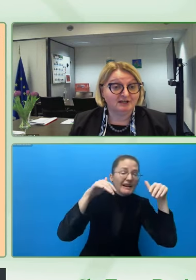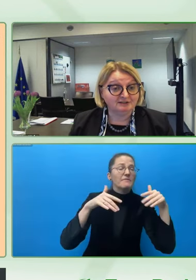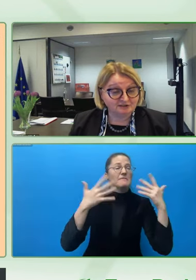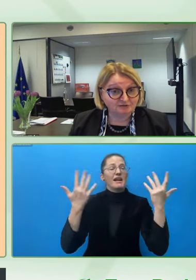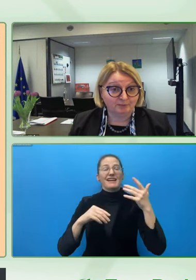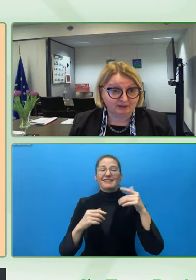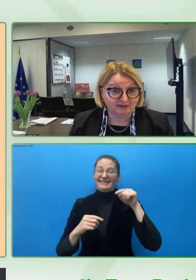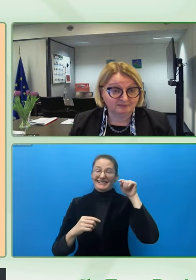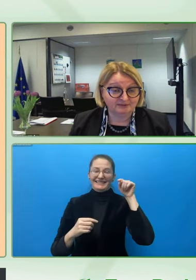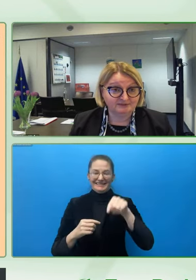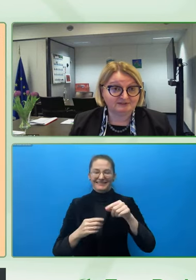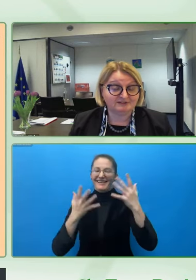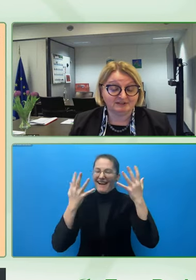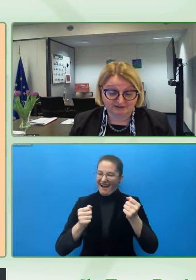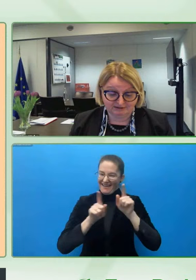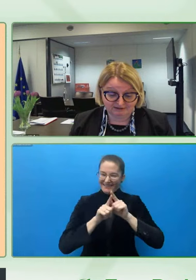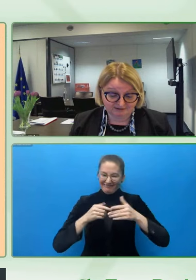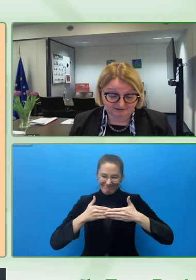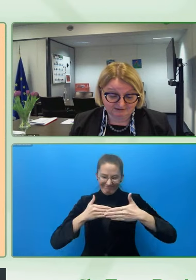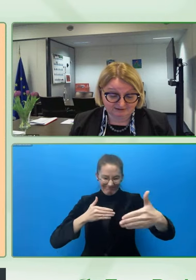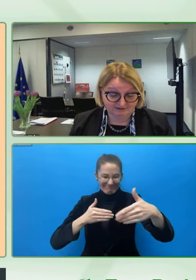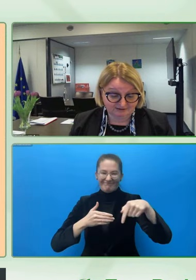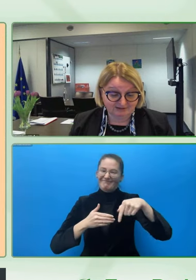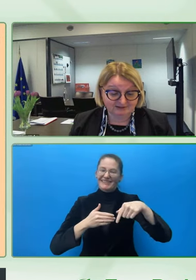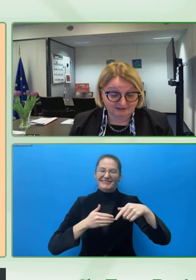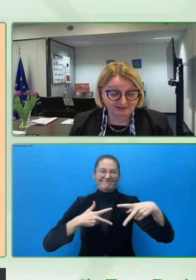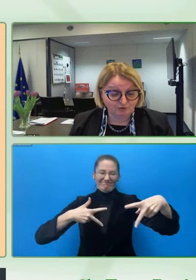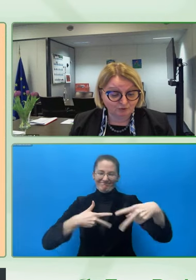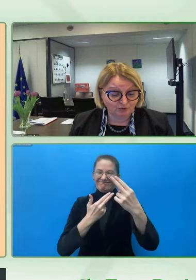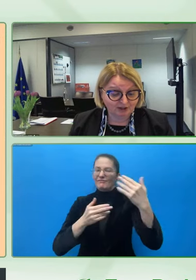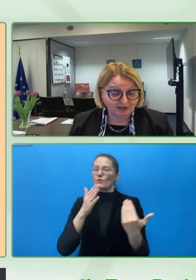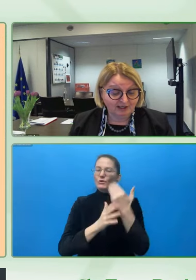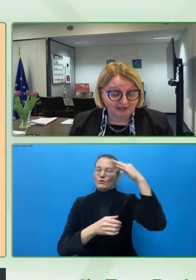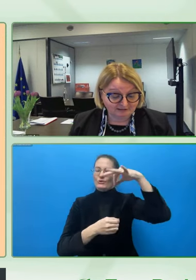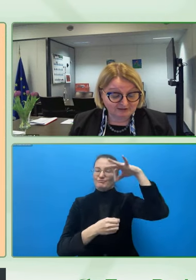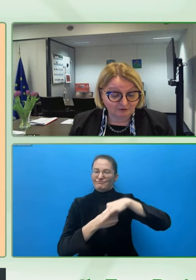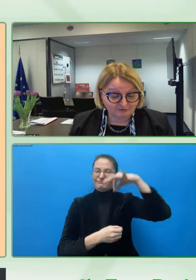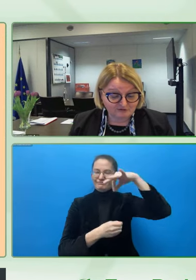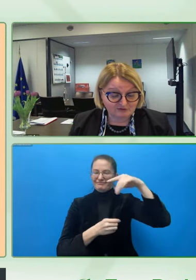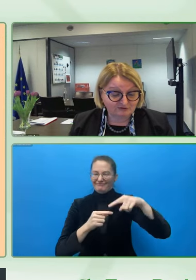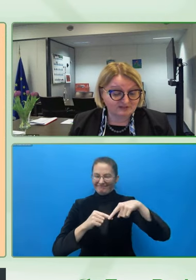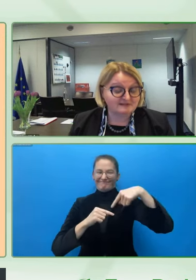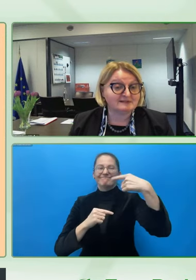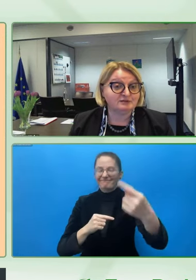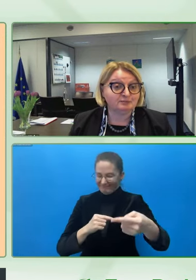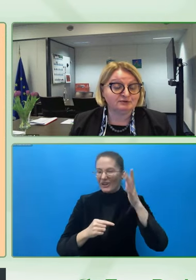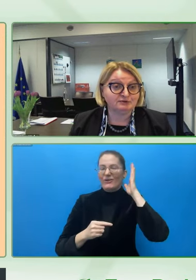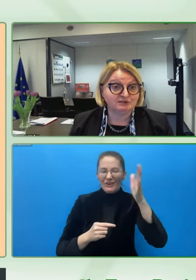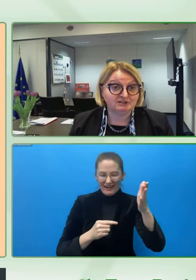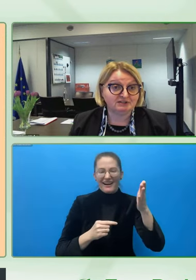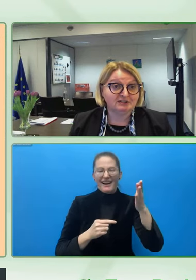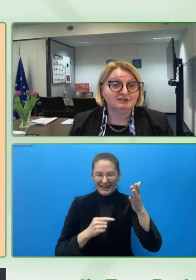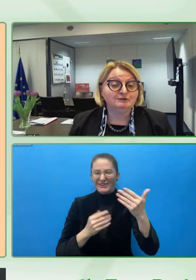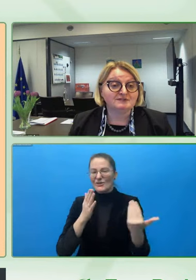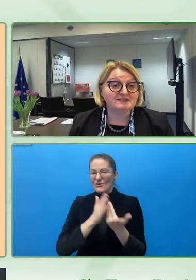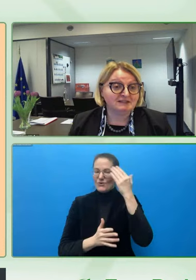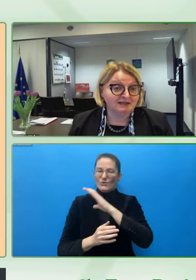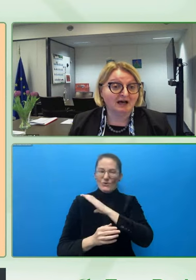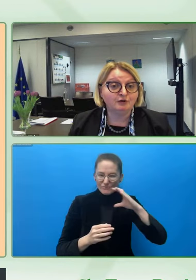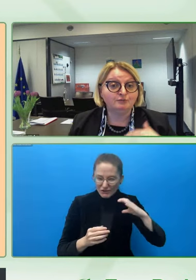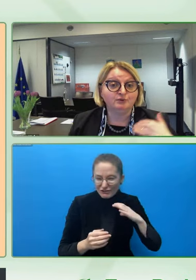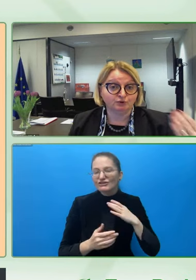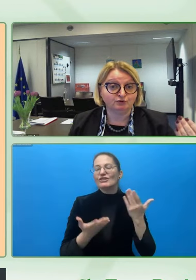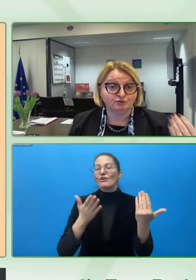Commission and a new Parliament in the EU. And also this is an opportunity to